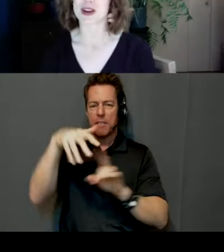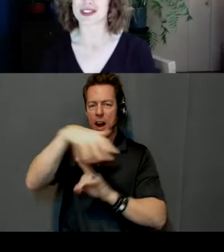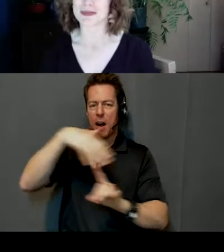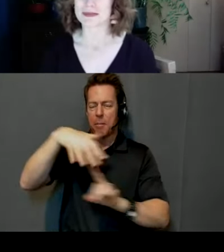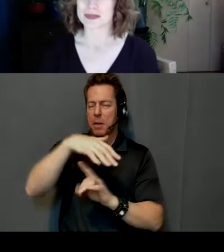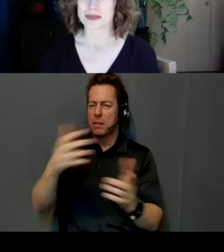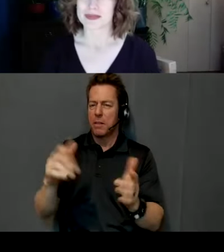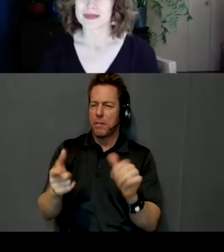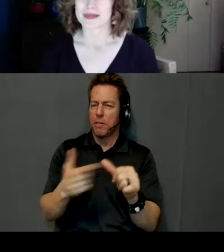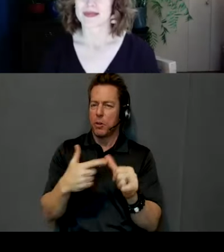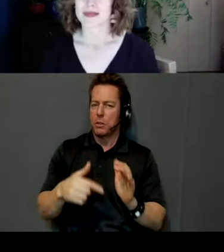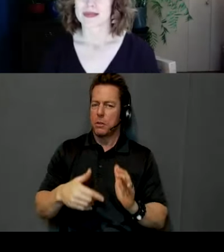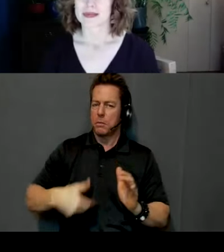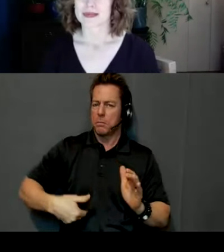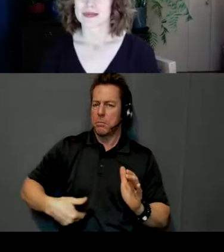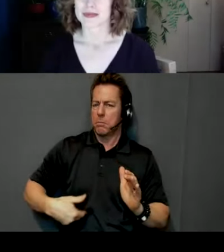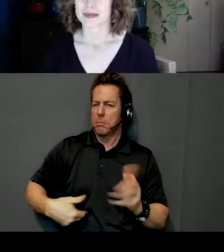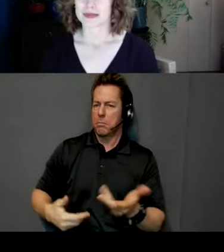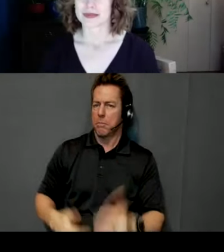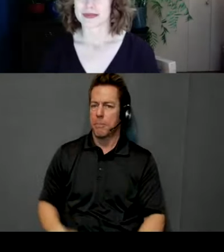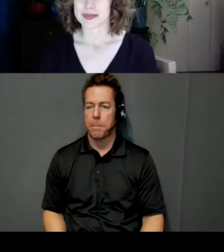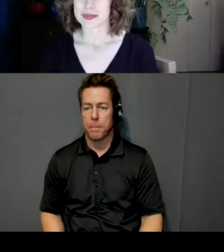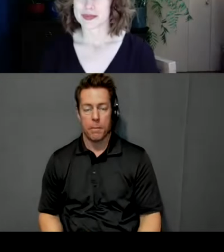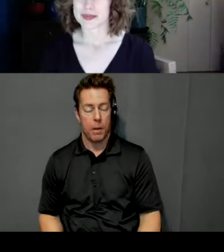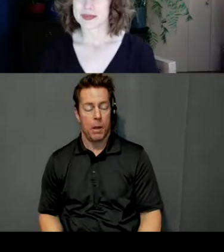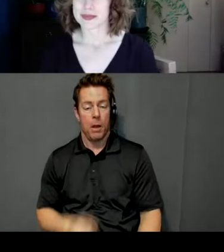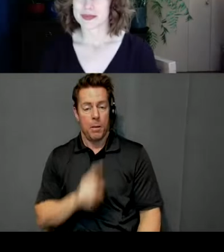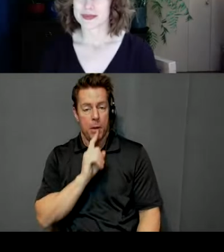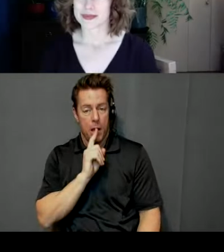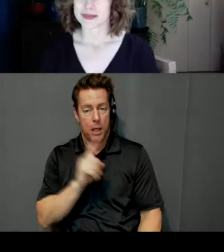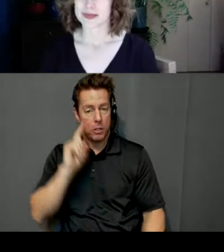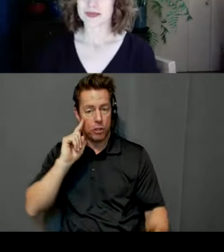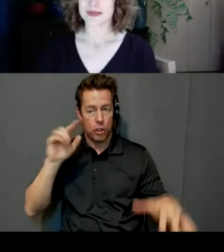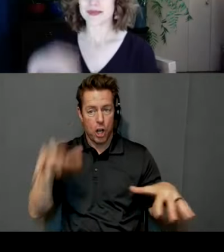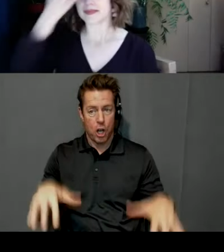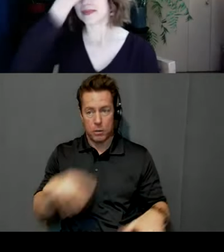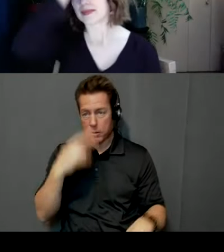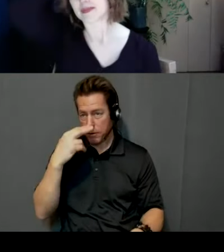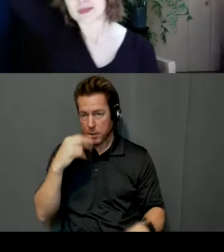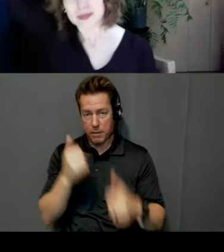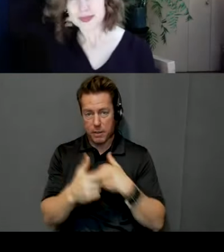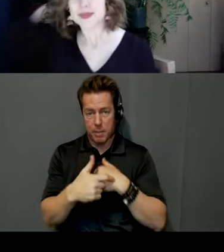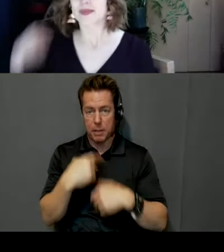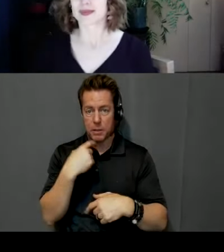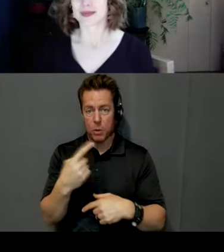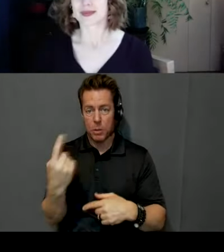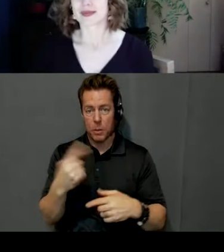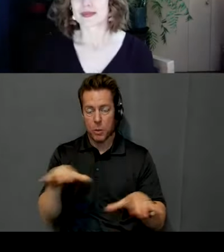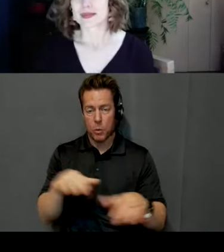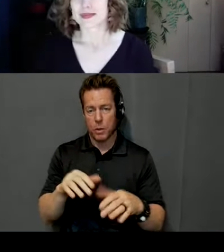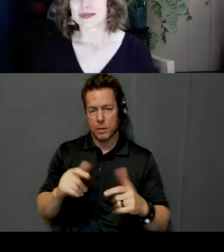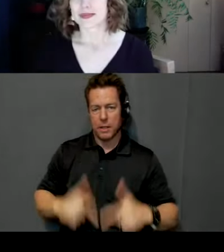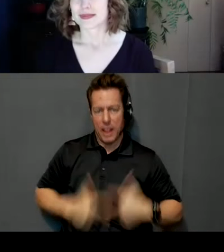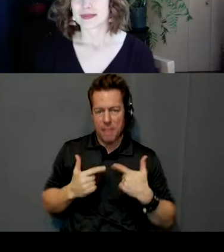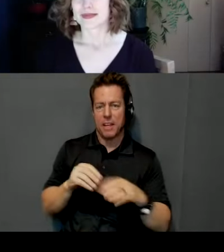first impression? I'm actually really shocked. It was really funny. Every time I told someone that I was going to do a residency